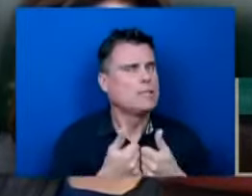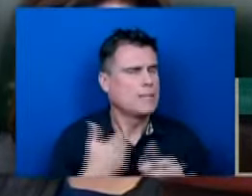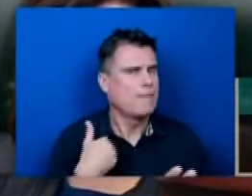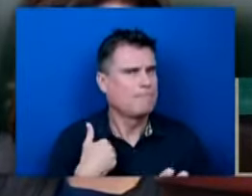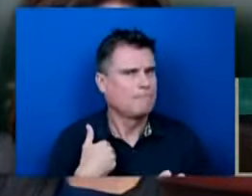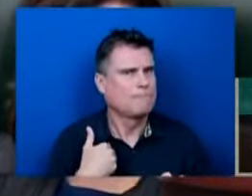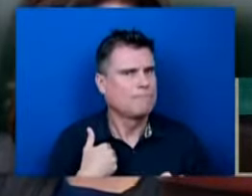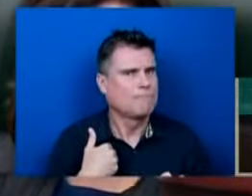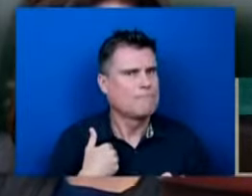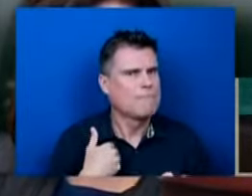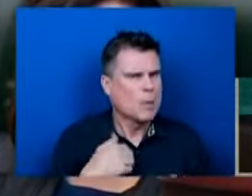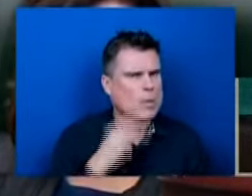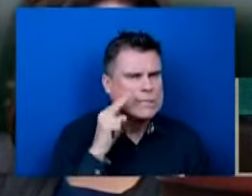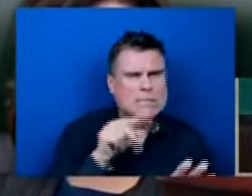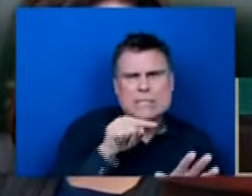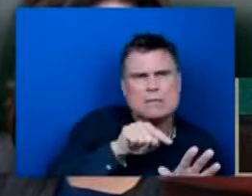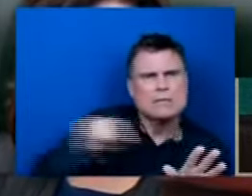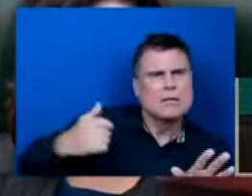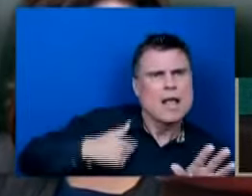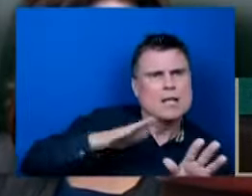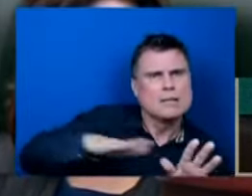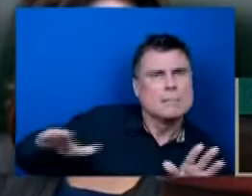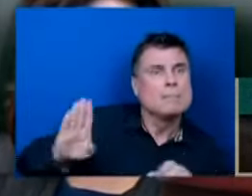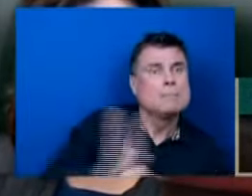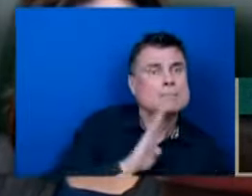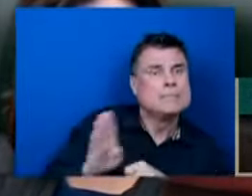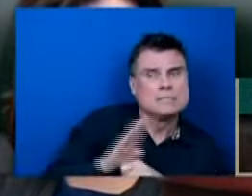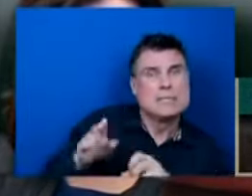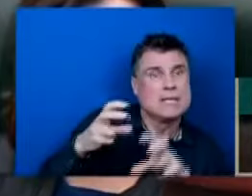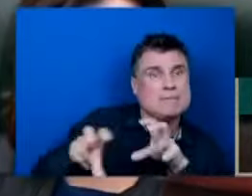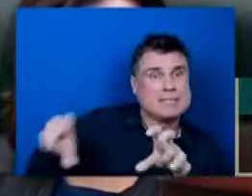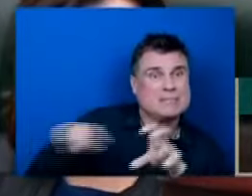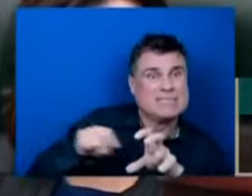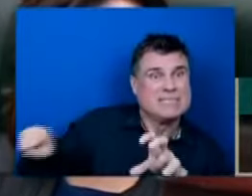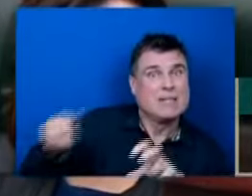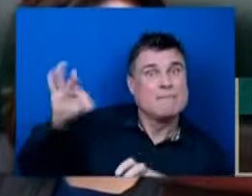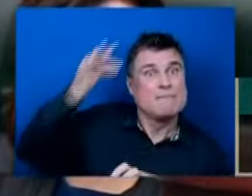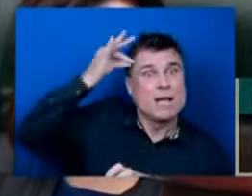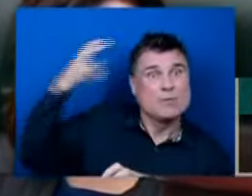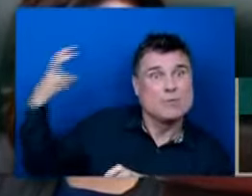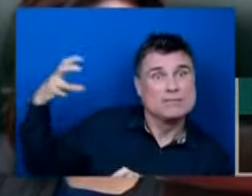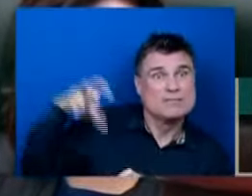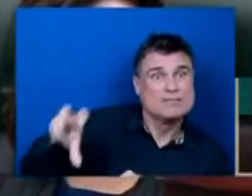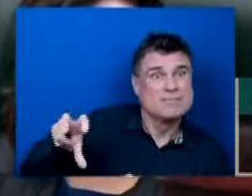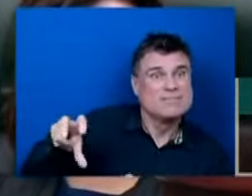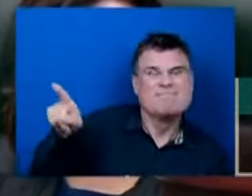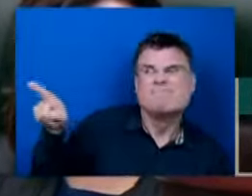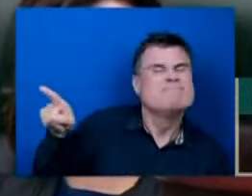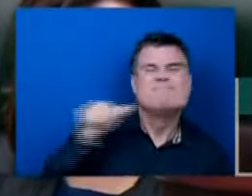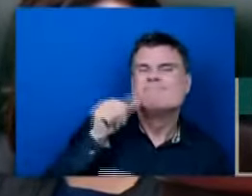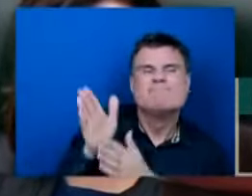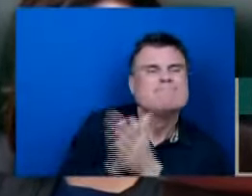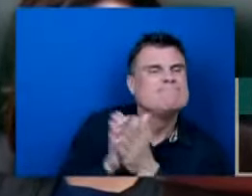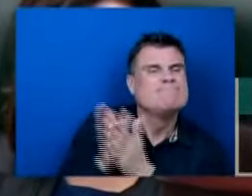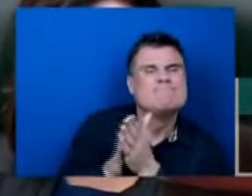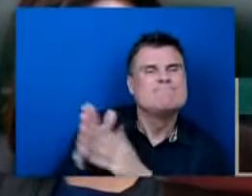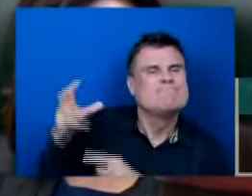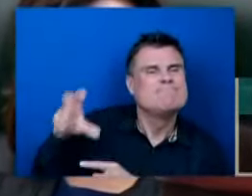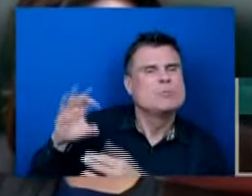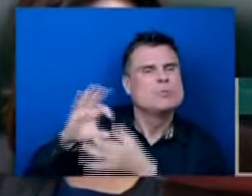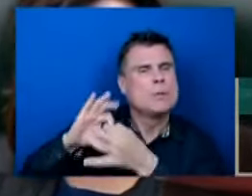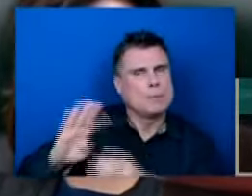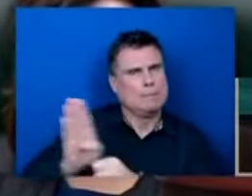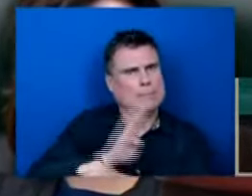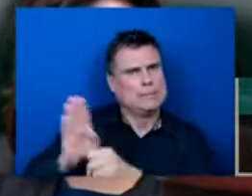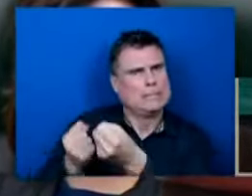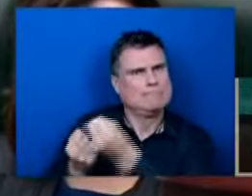levels. When the federal government posted their fiscal update late last year, it was my hope that Canadians had taken a close